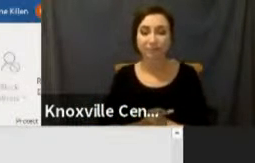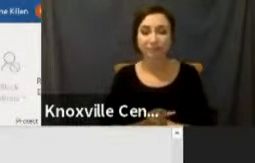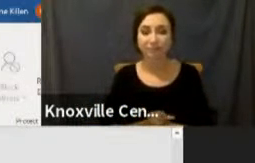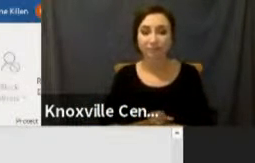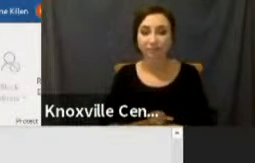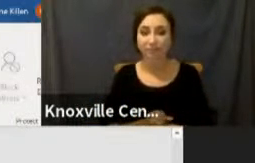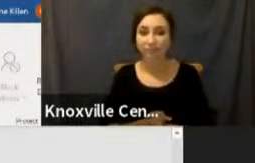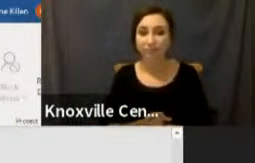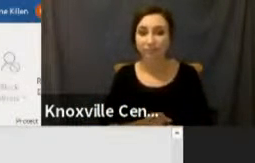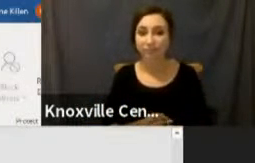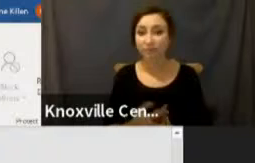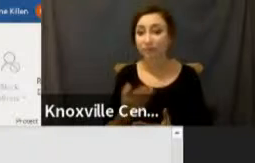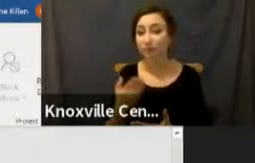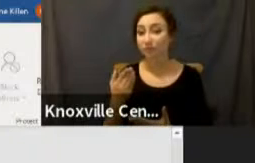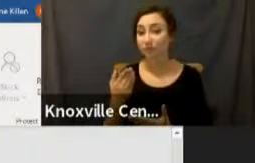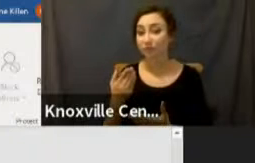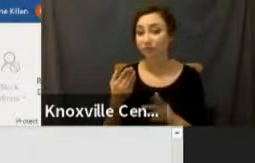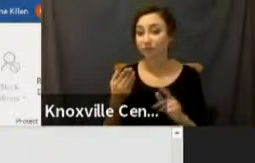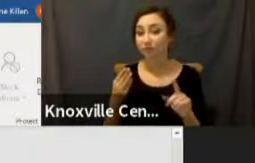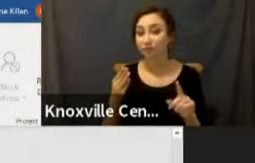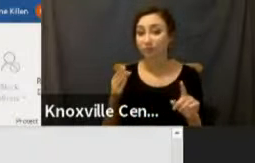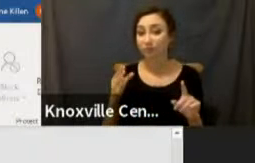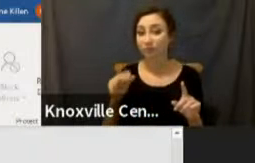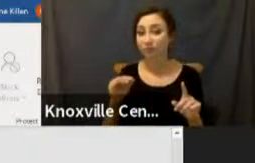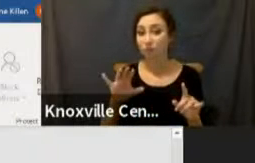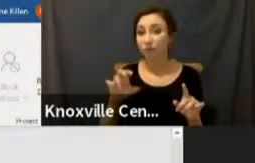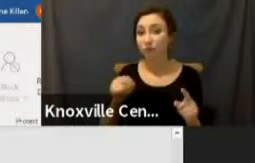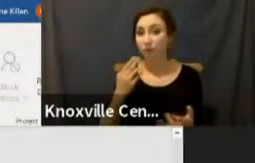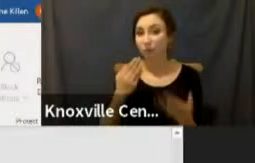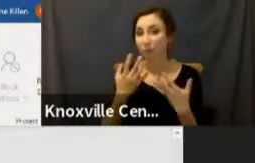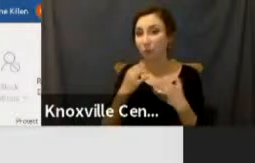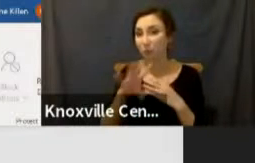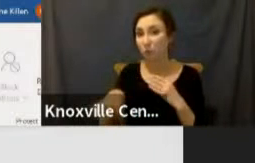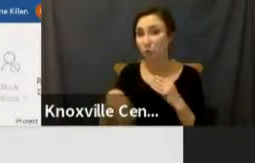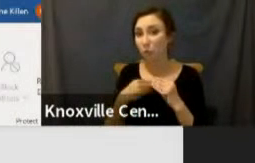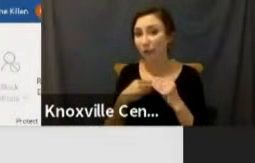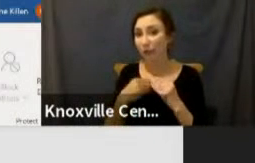You may want to add extracurricular in front of it so it's consistent.